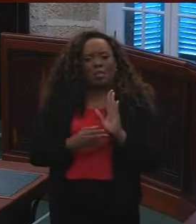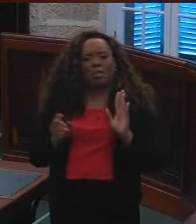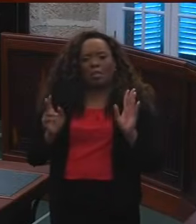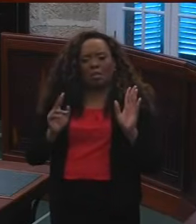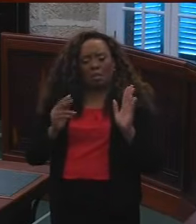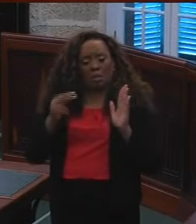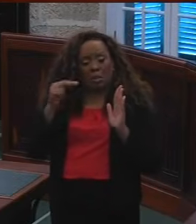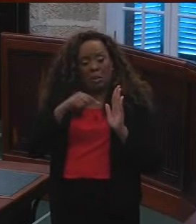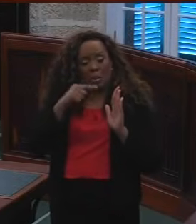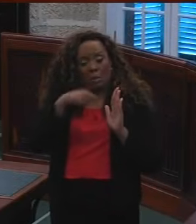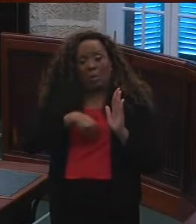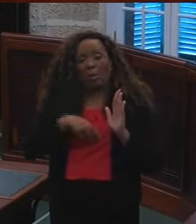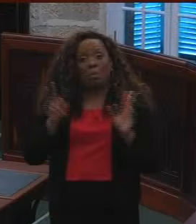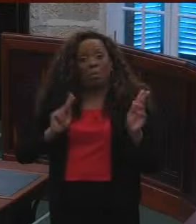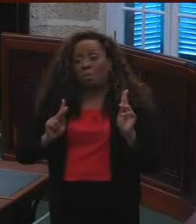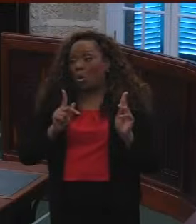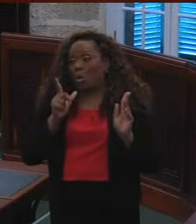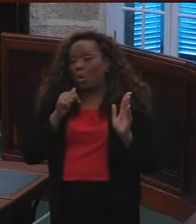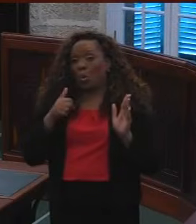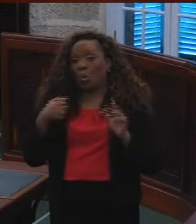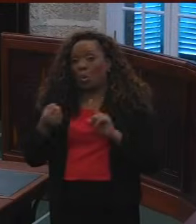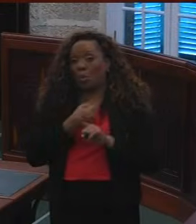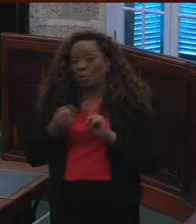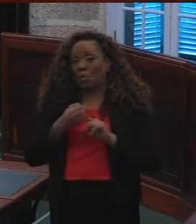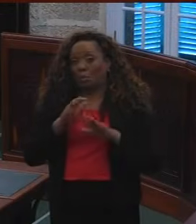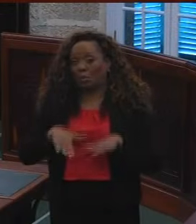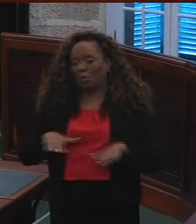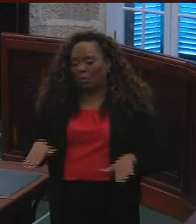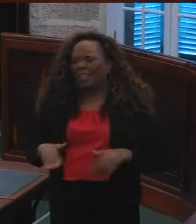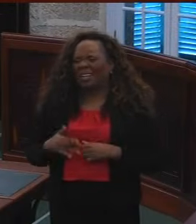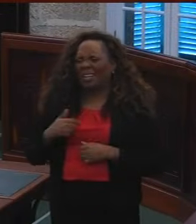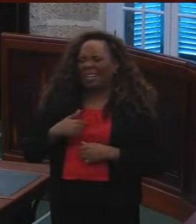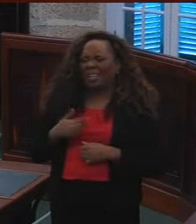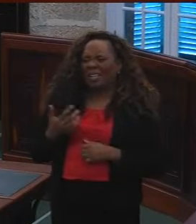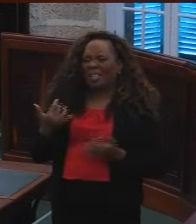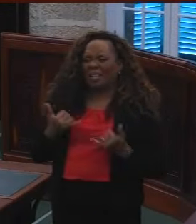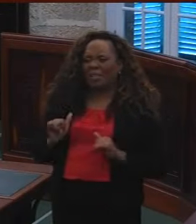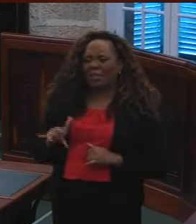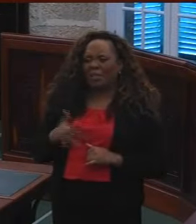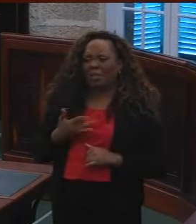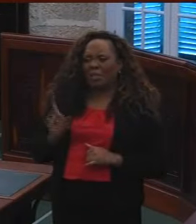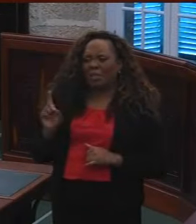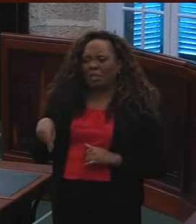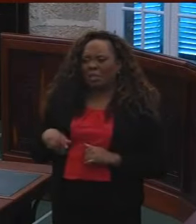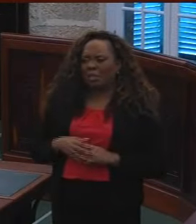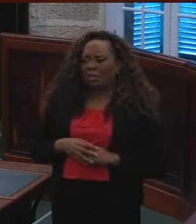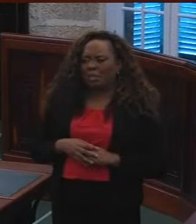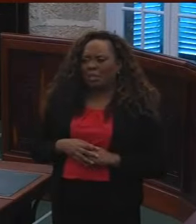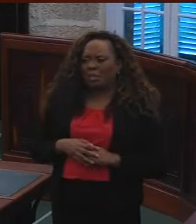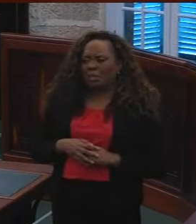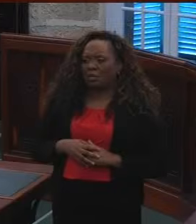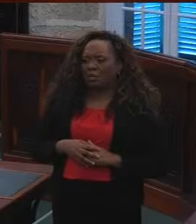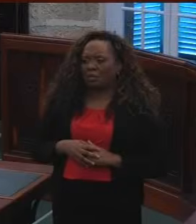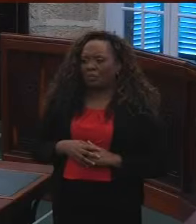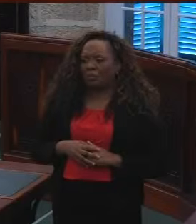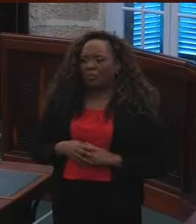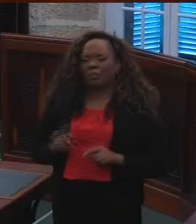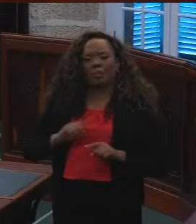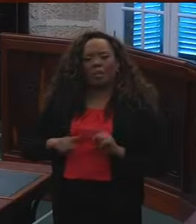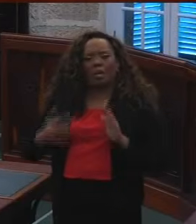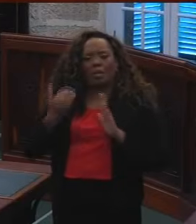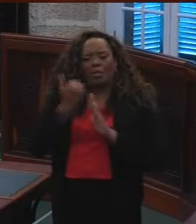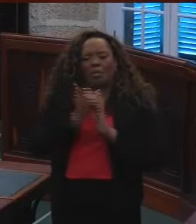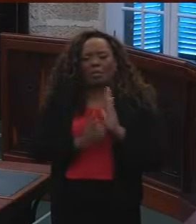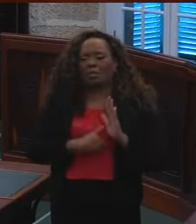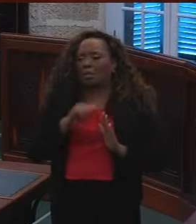It is something that I feel that we need to continue looking at, Mr. Speaker, sir, but this register of abusers, sir, is not a public thing. It's really just for the